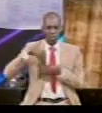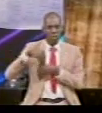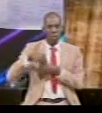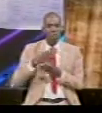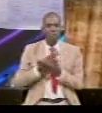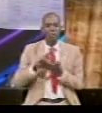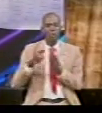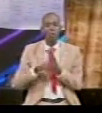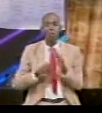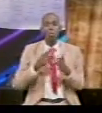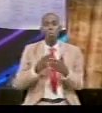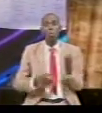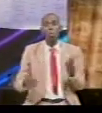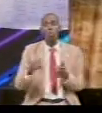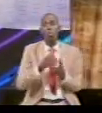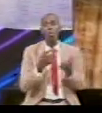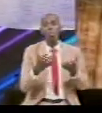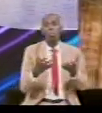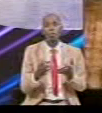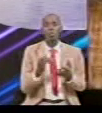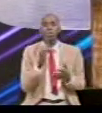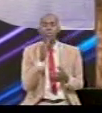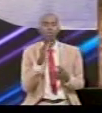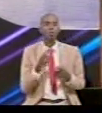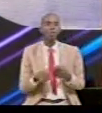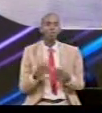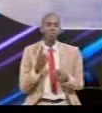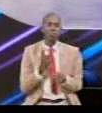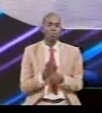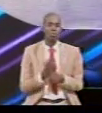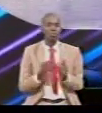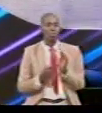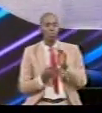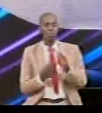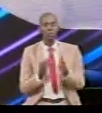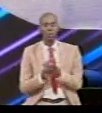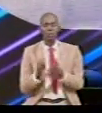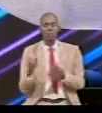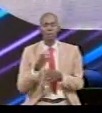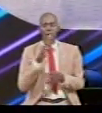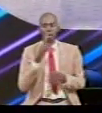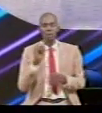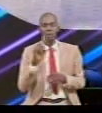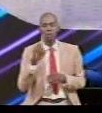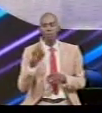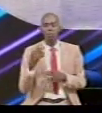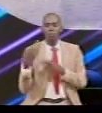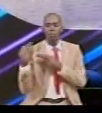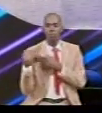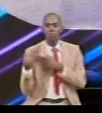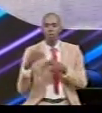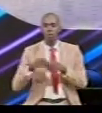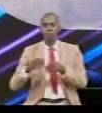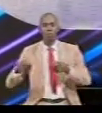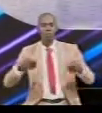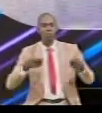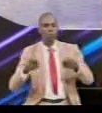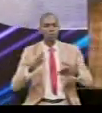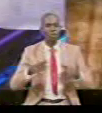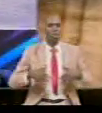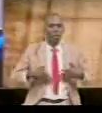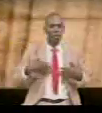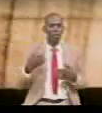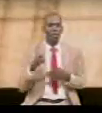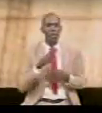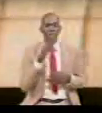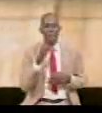they want is to have the glory that they're in control of your life. Then control of introducing circumcision to